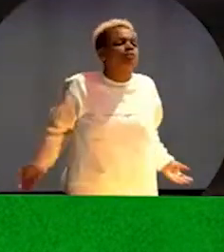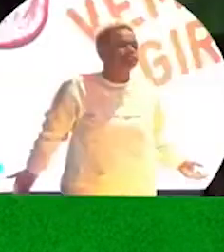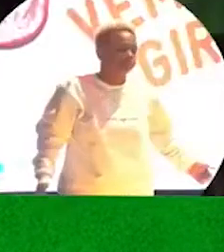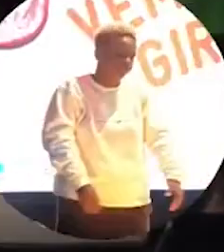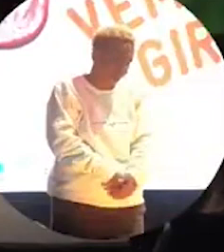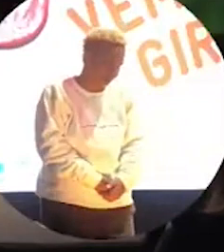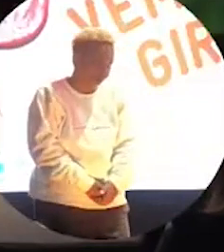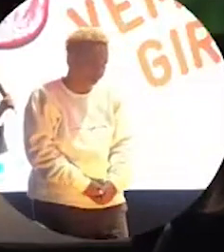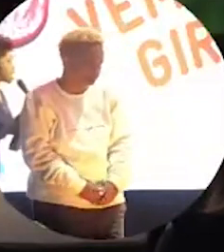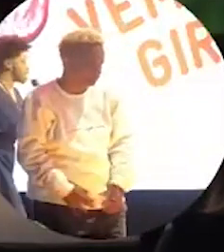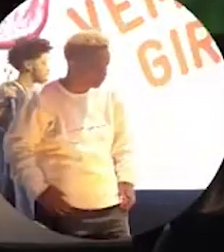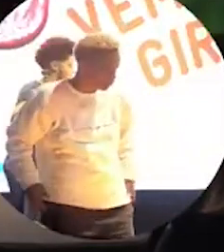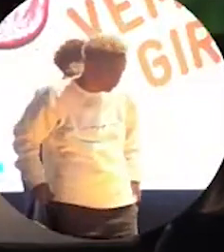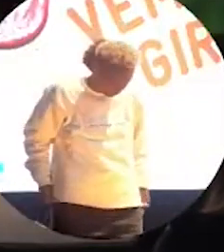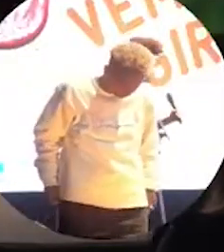Whoa!